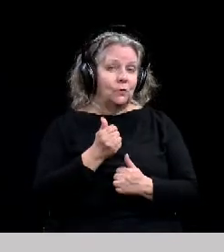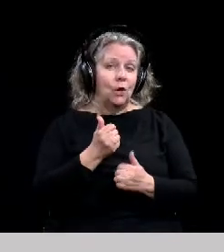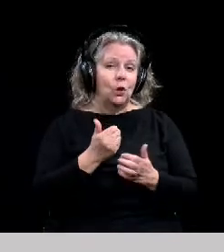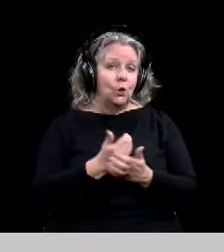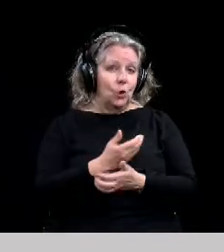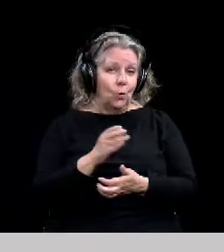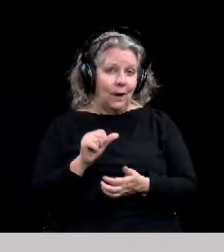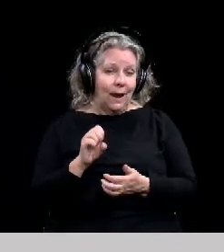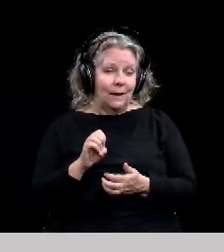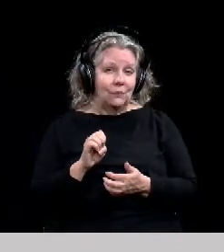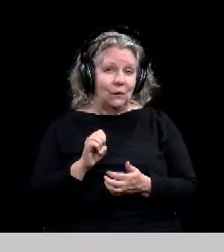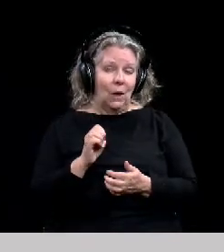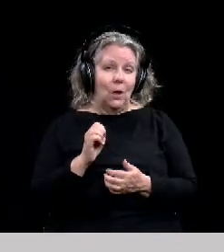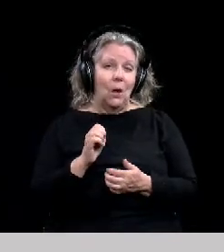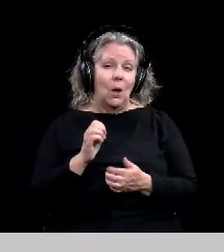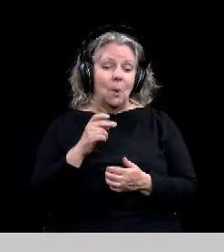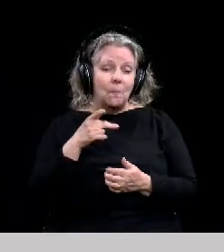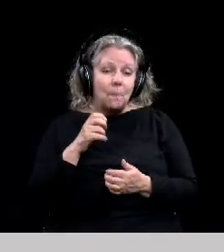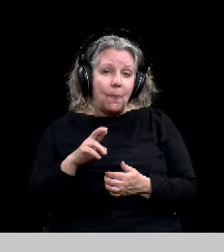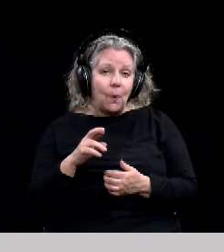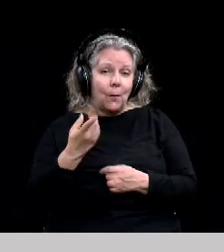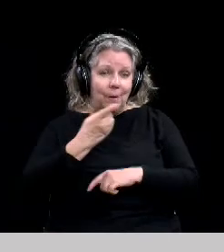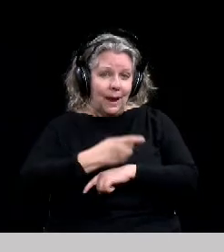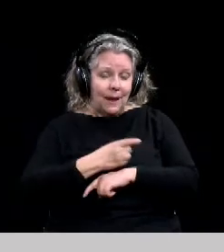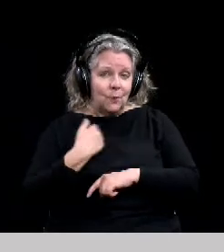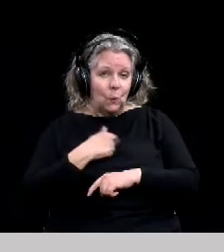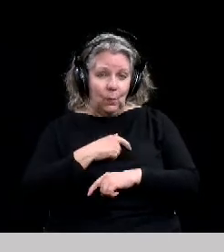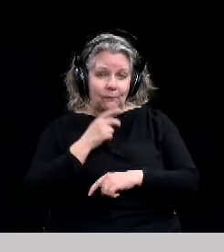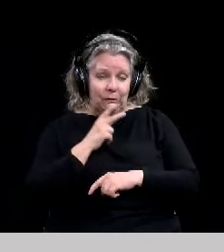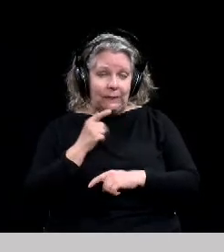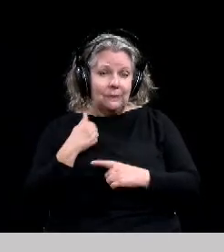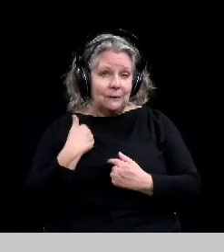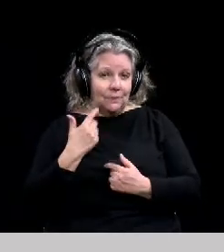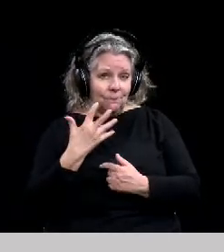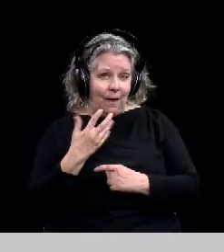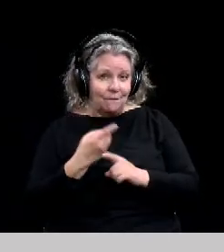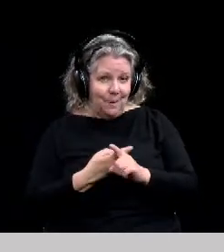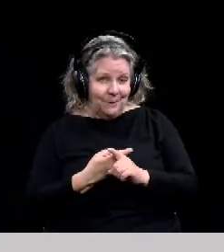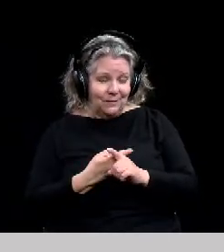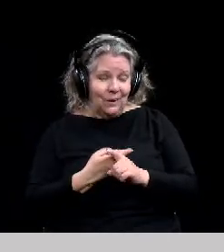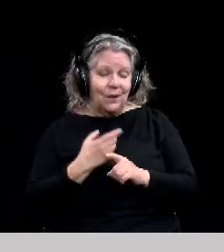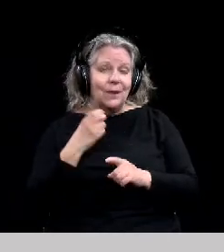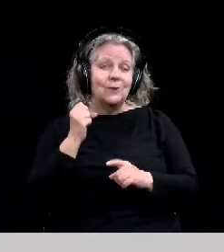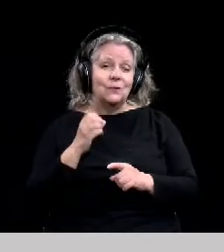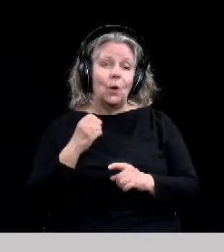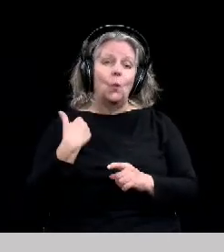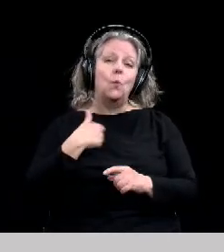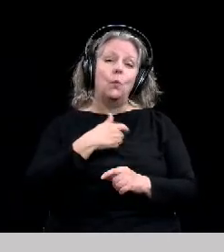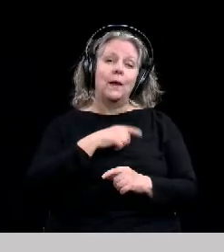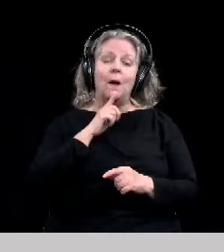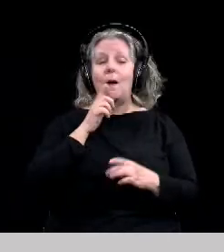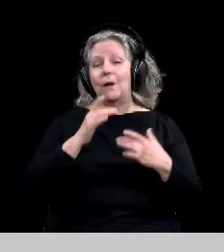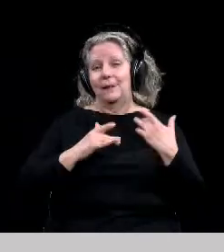months. So we're just as excited as we could be about that.